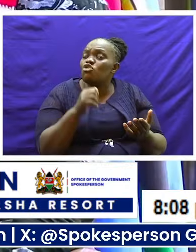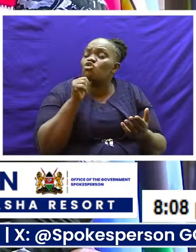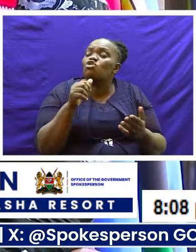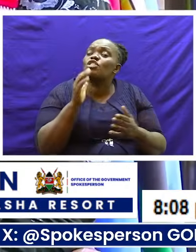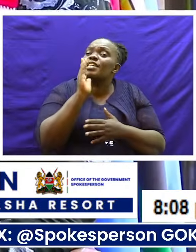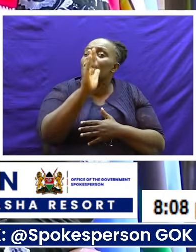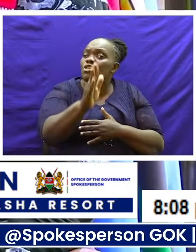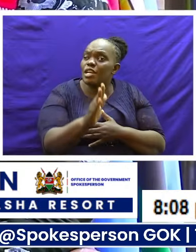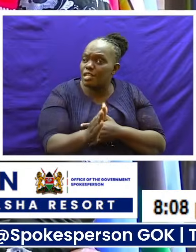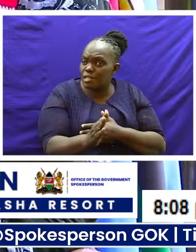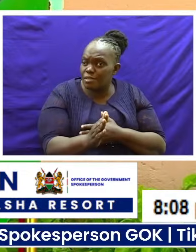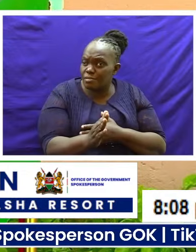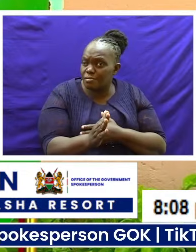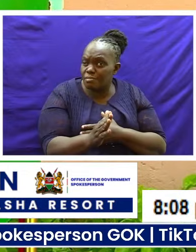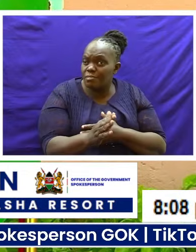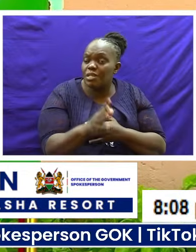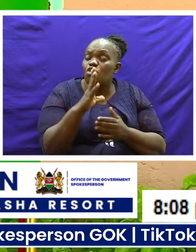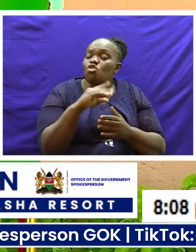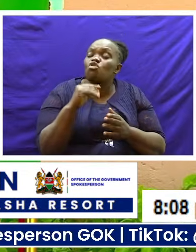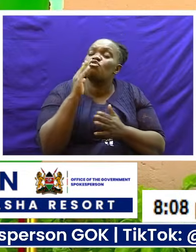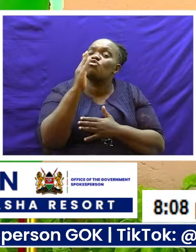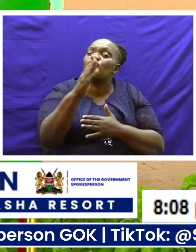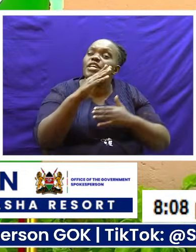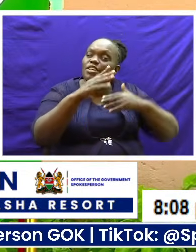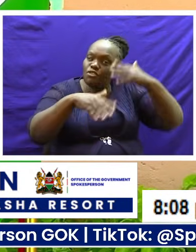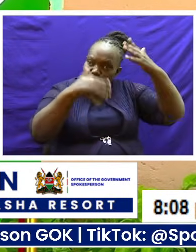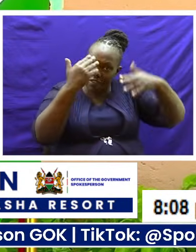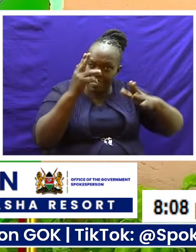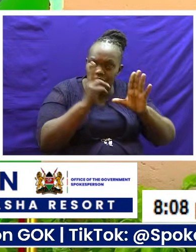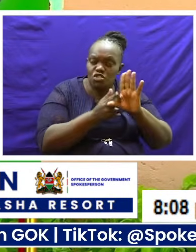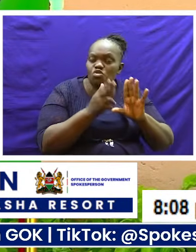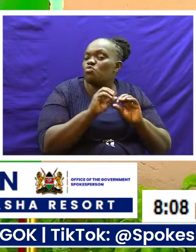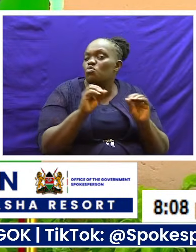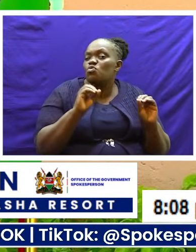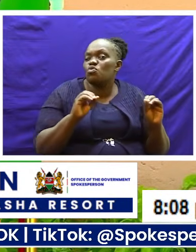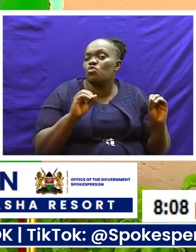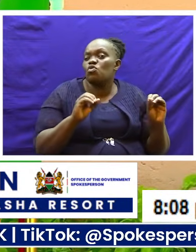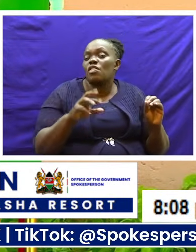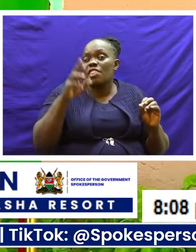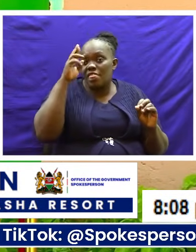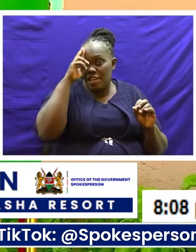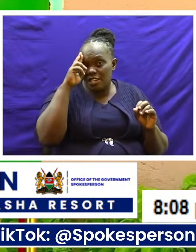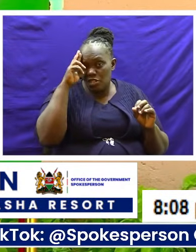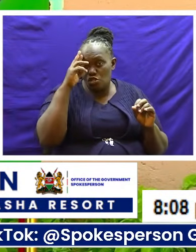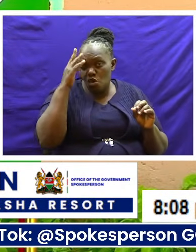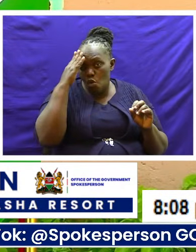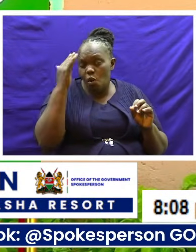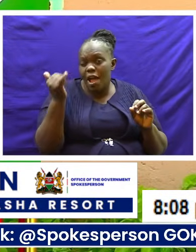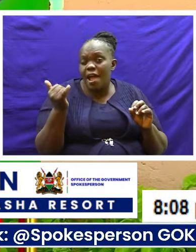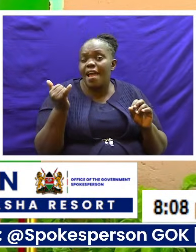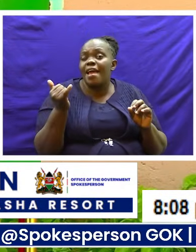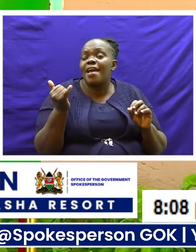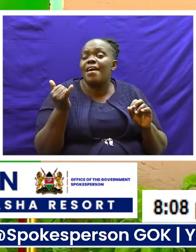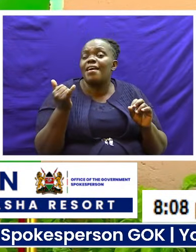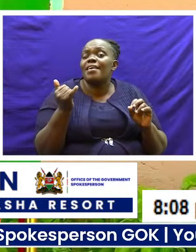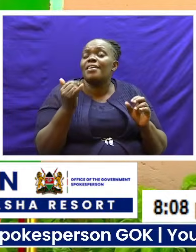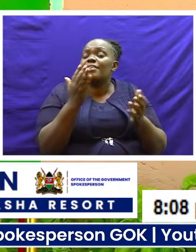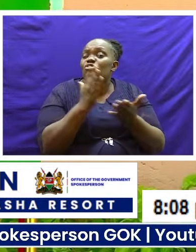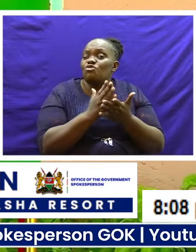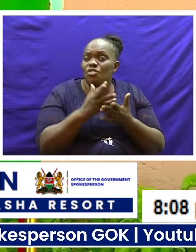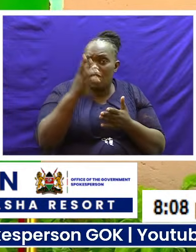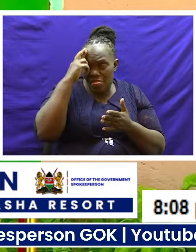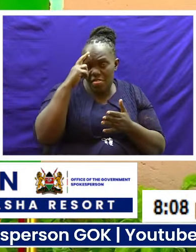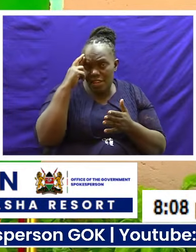straight to the university? I didn't go straight to the university. Wow. And the reasons, the reasons